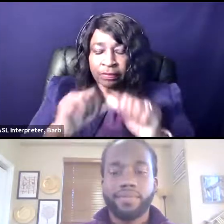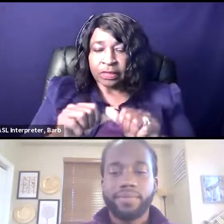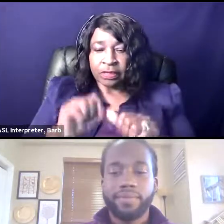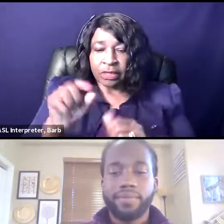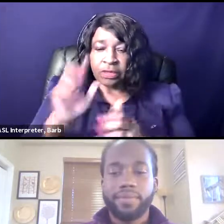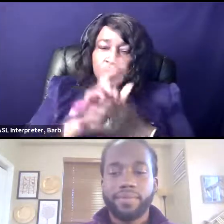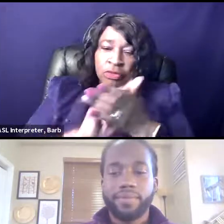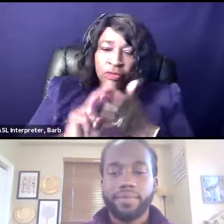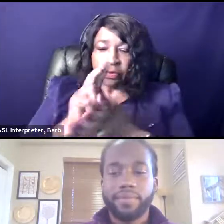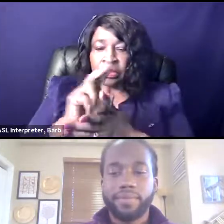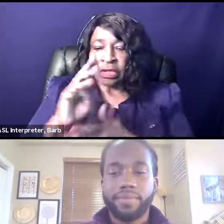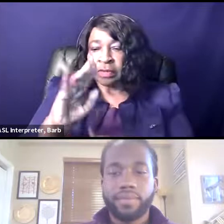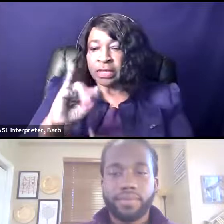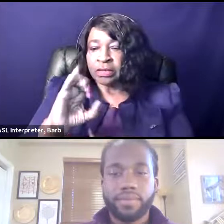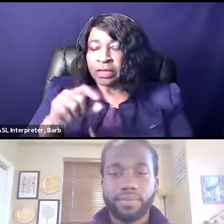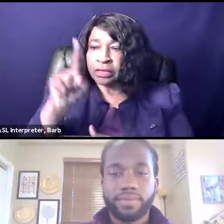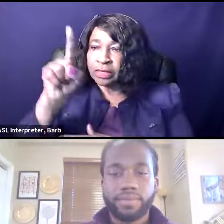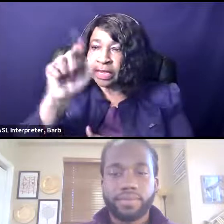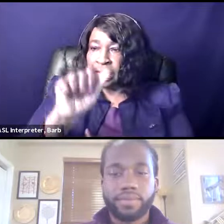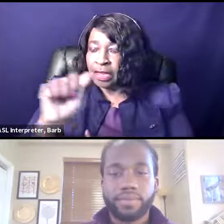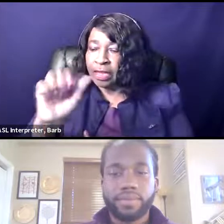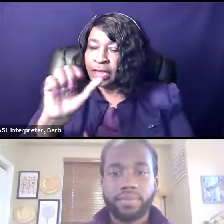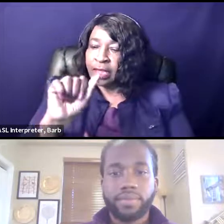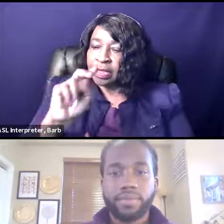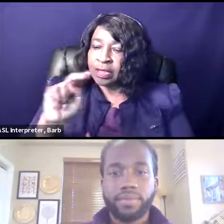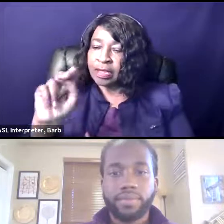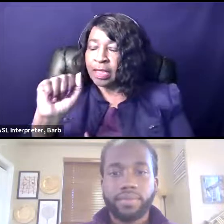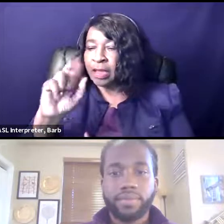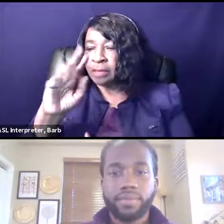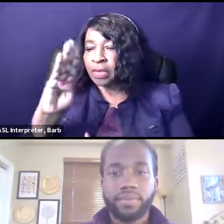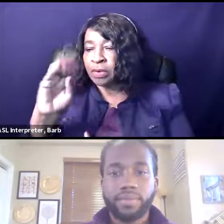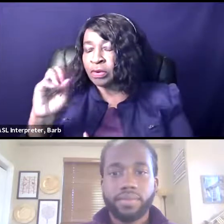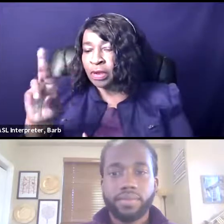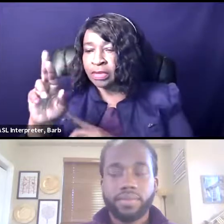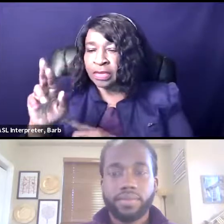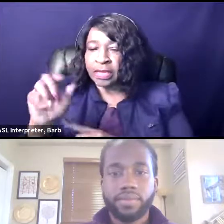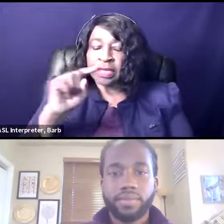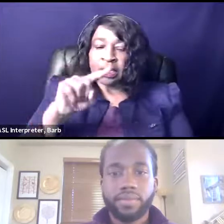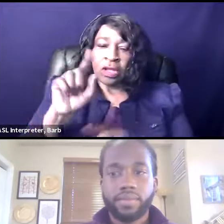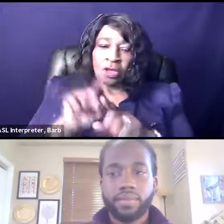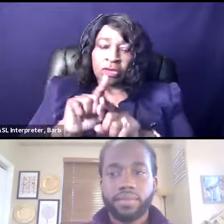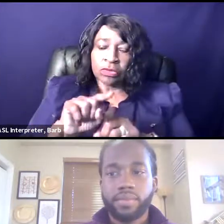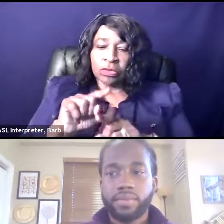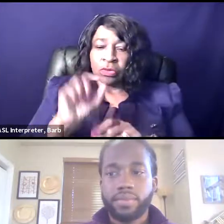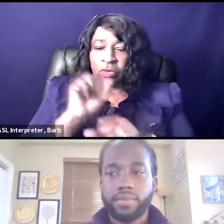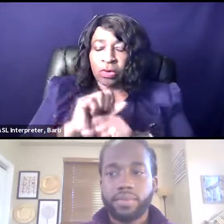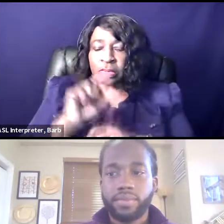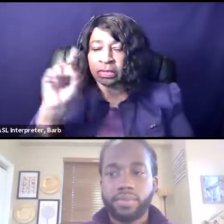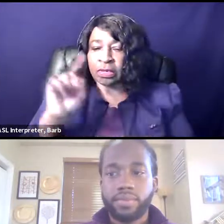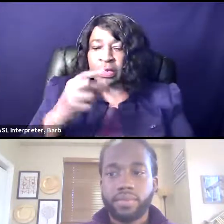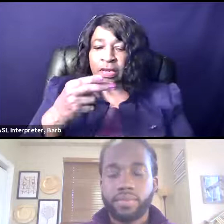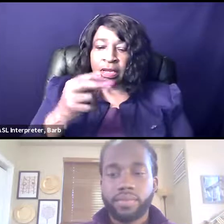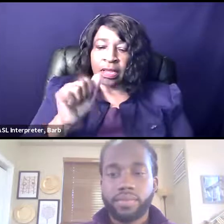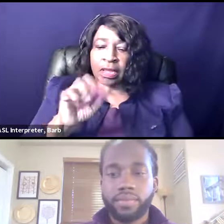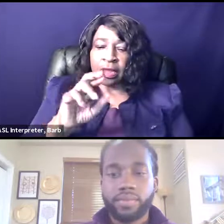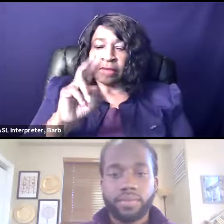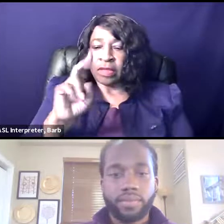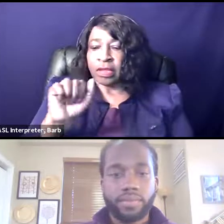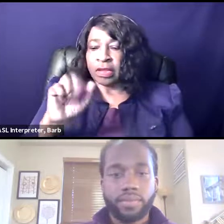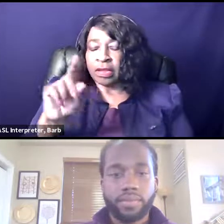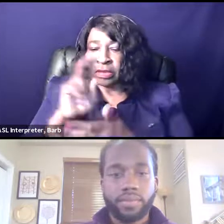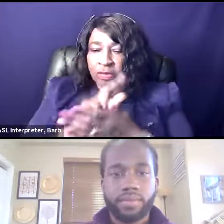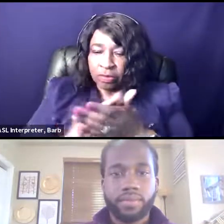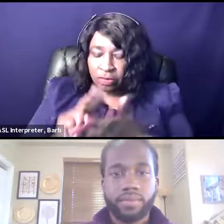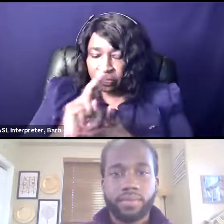road in Ann Arbor. He is a JPB Environmental Health Fellow at Harvard University and a visiting scholar at the Kleinman Center for Energy Policy